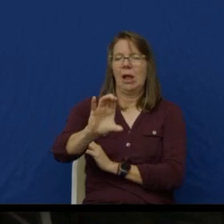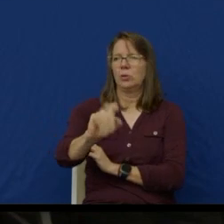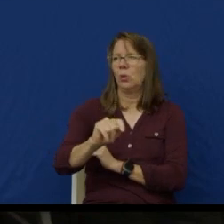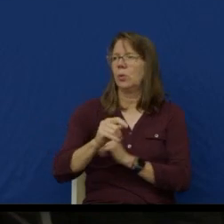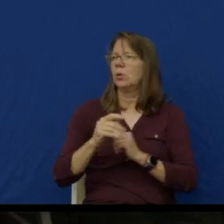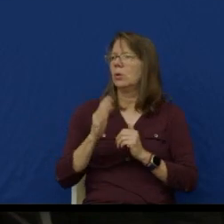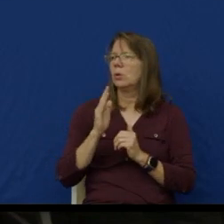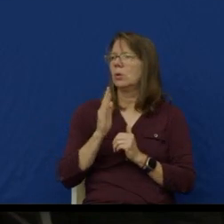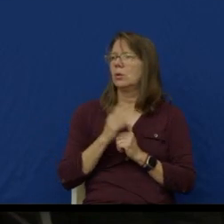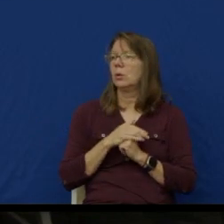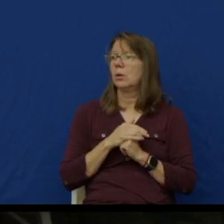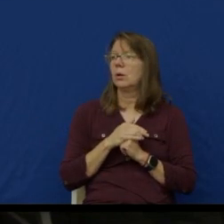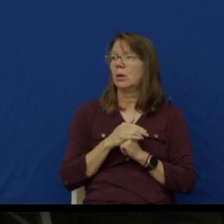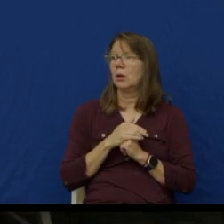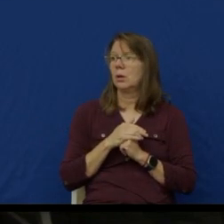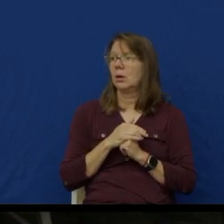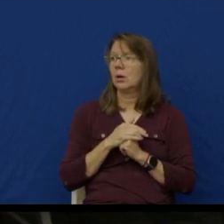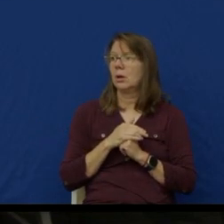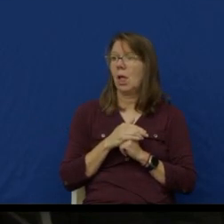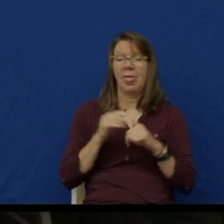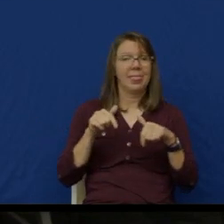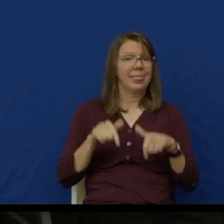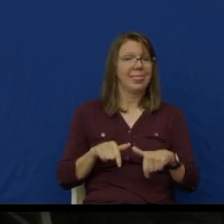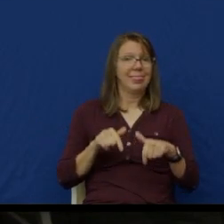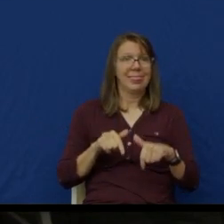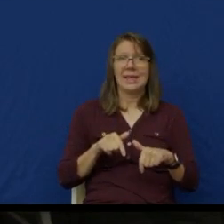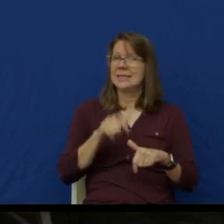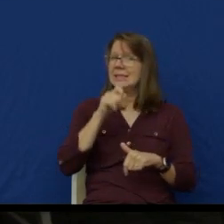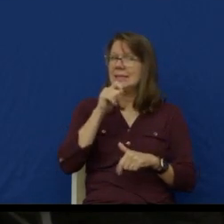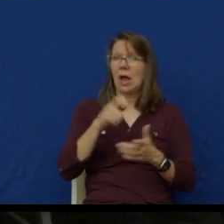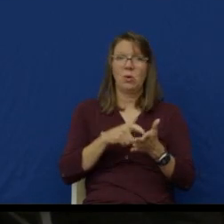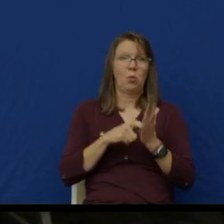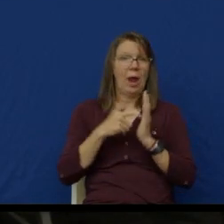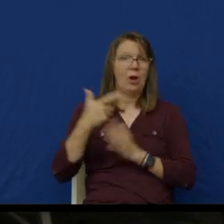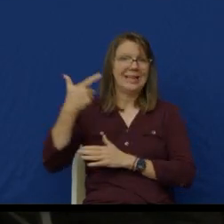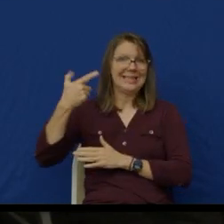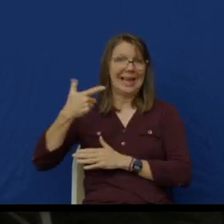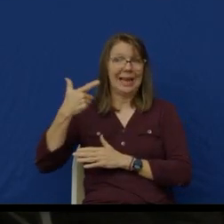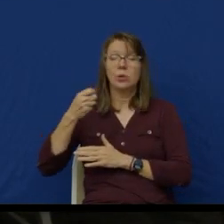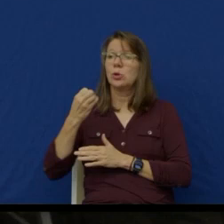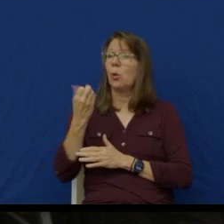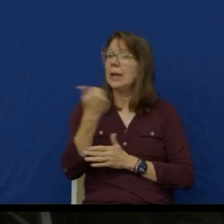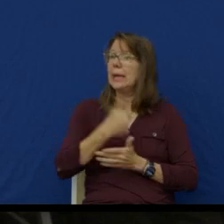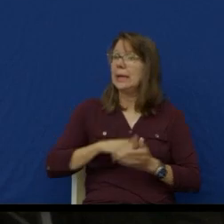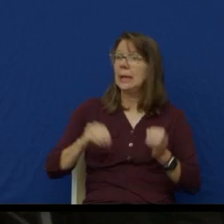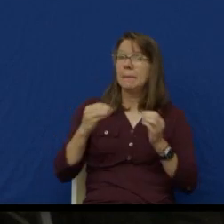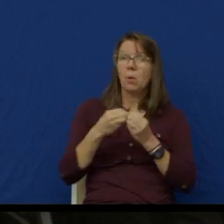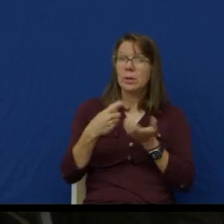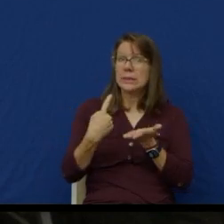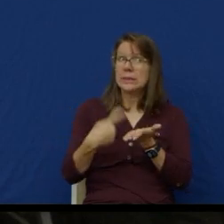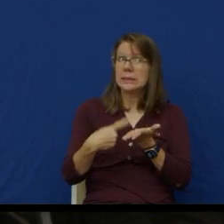committee, this motion does not require a second. Is there any further discussion?